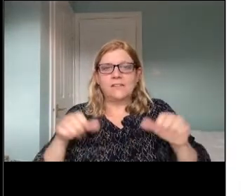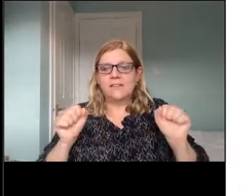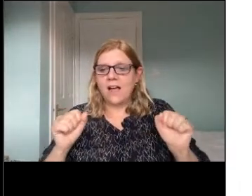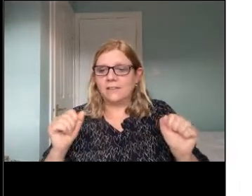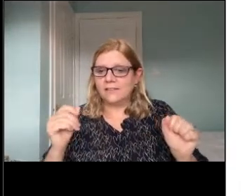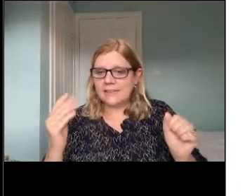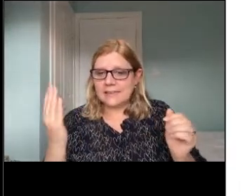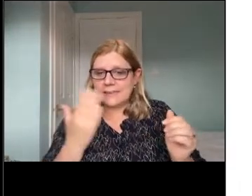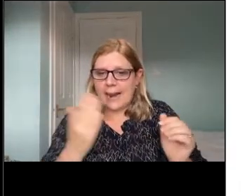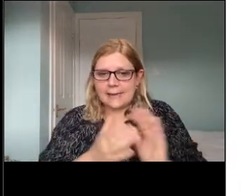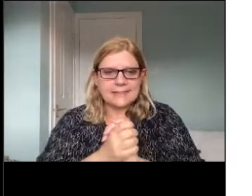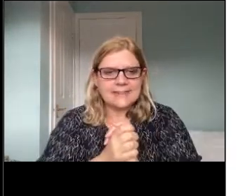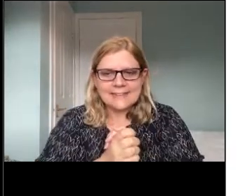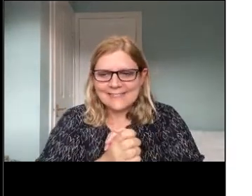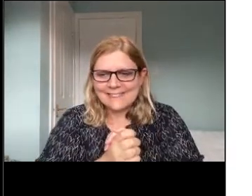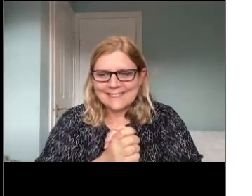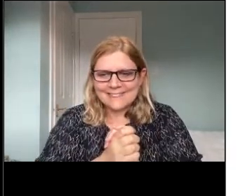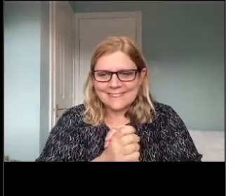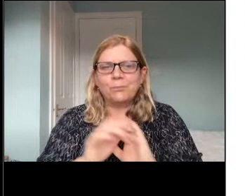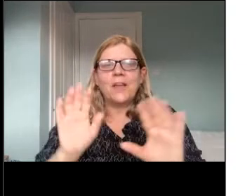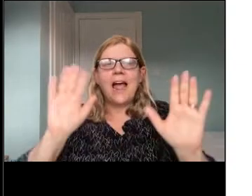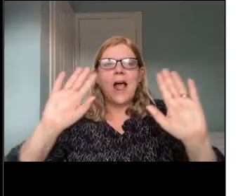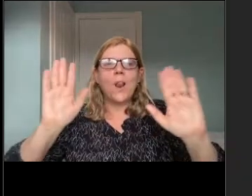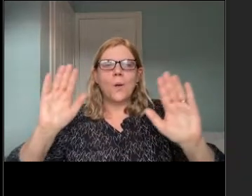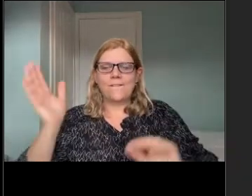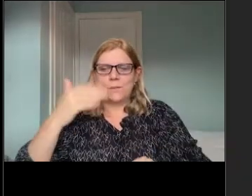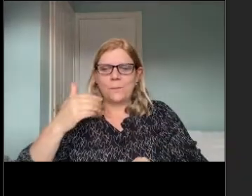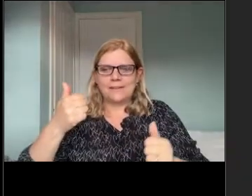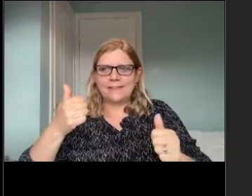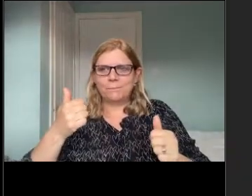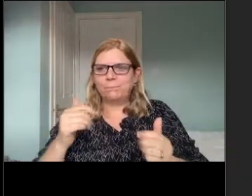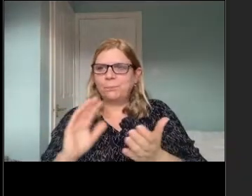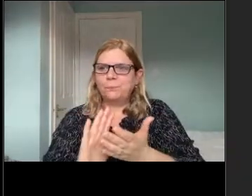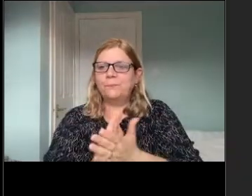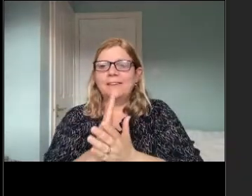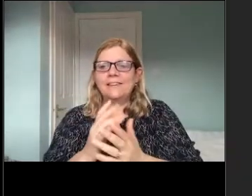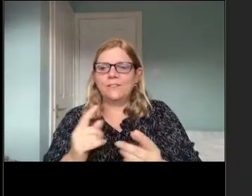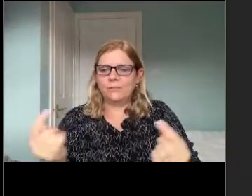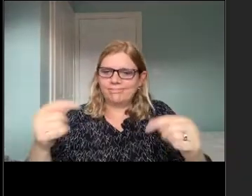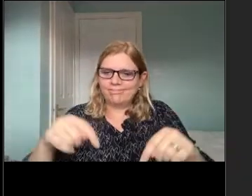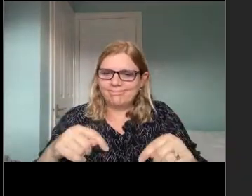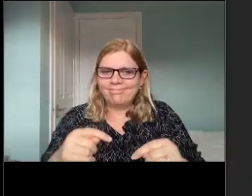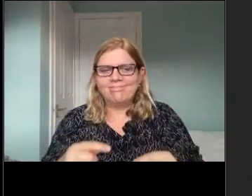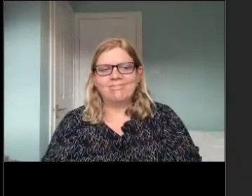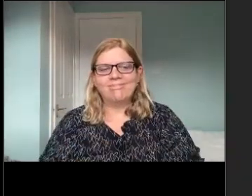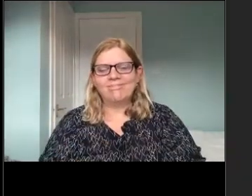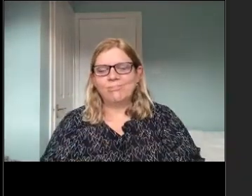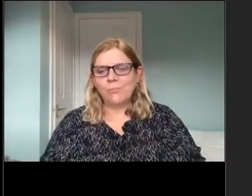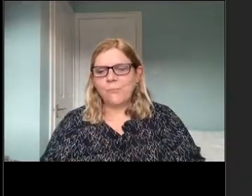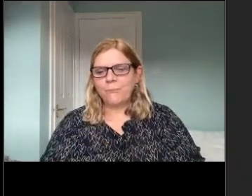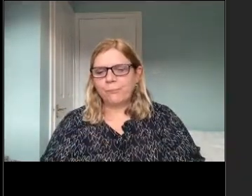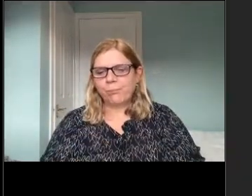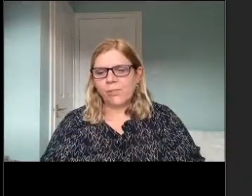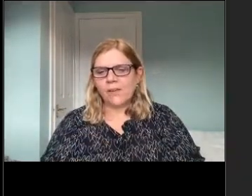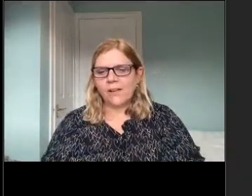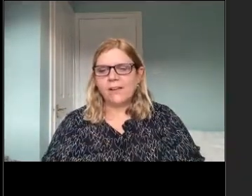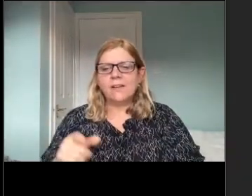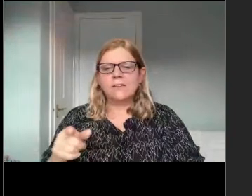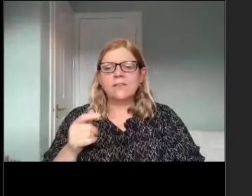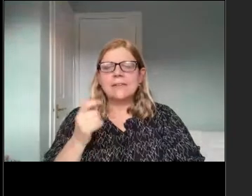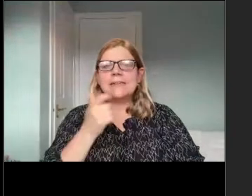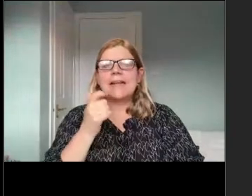Thank you, everyone. Right. Could I have the next slide, please? First of all, hello, everybody. I'm really pleased to be here today.